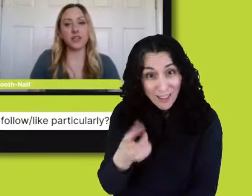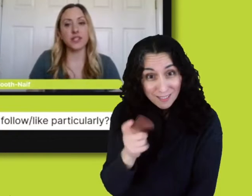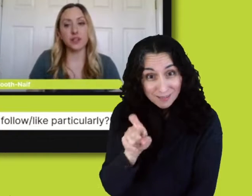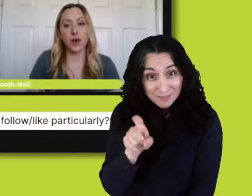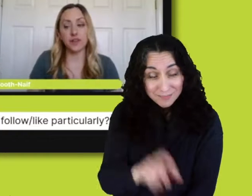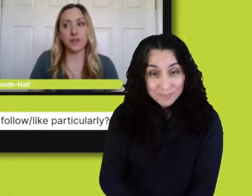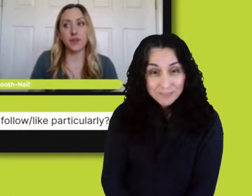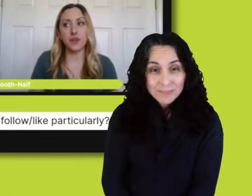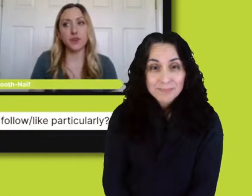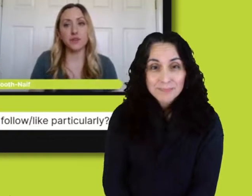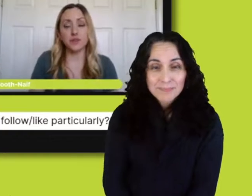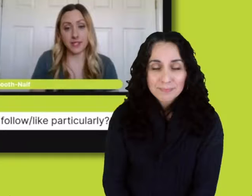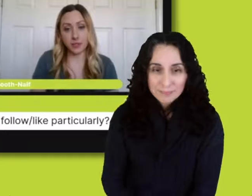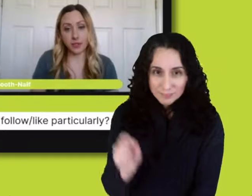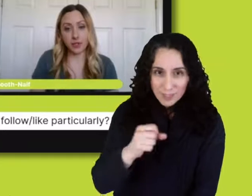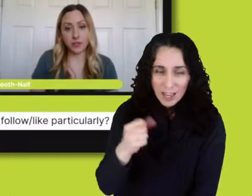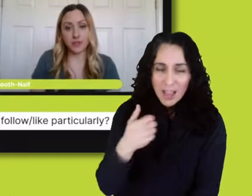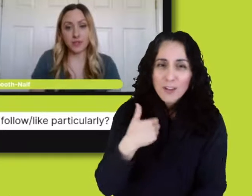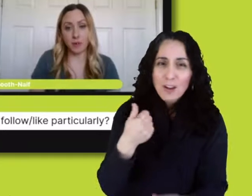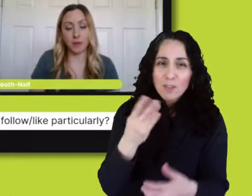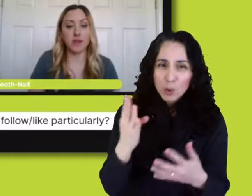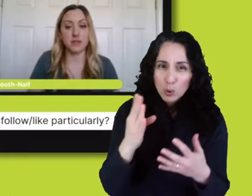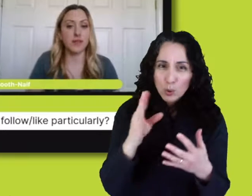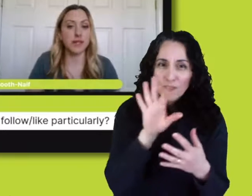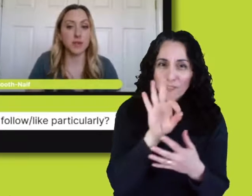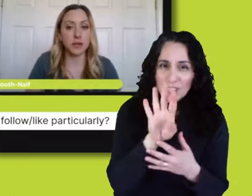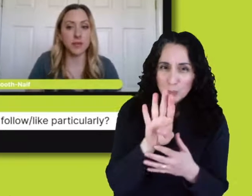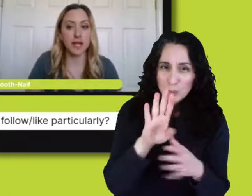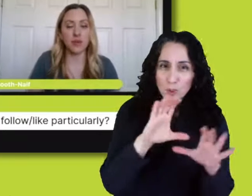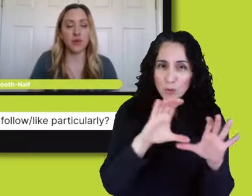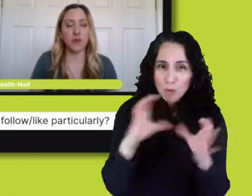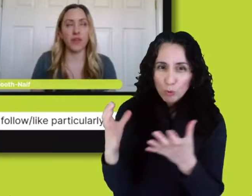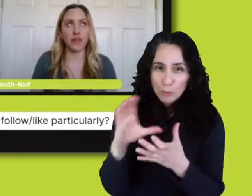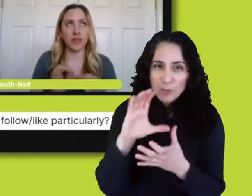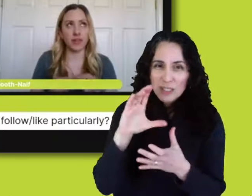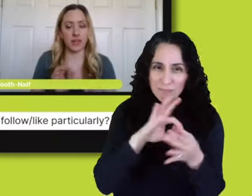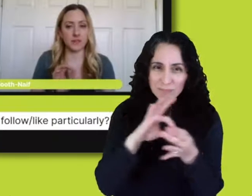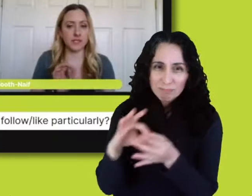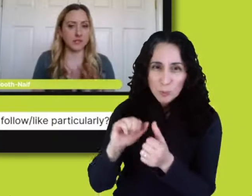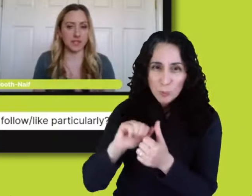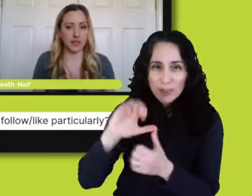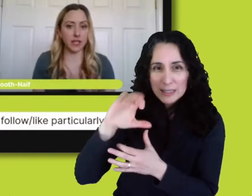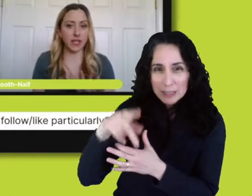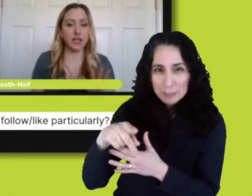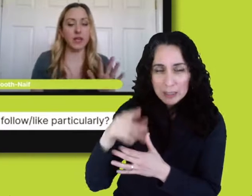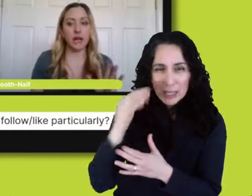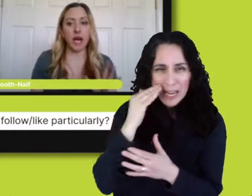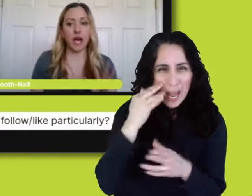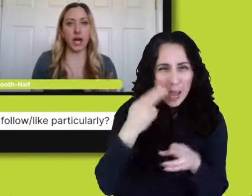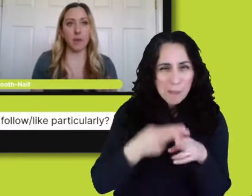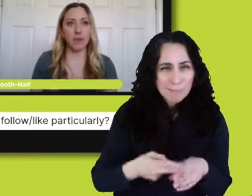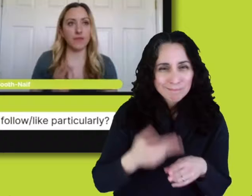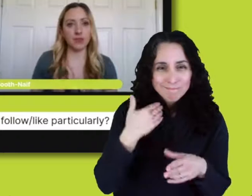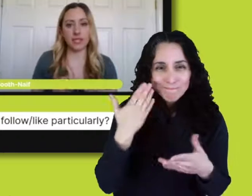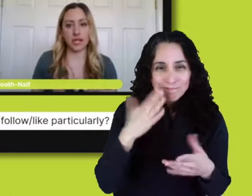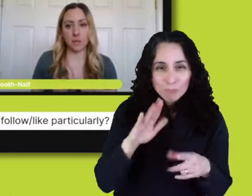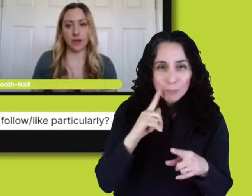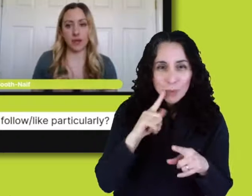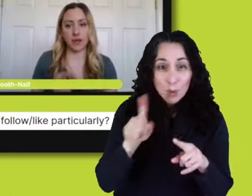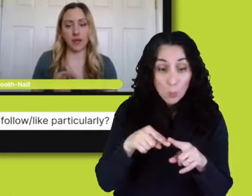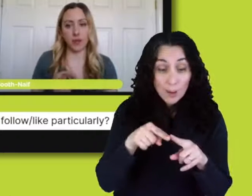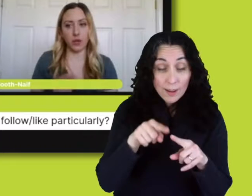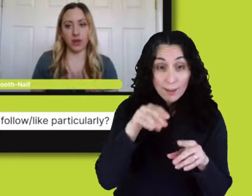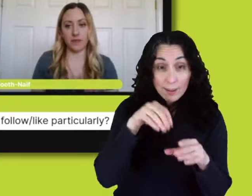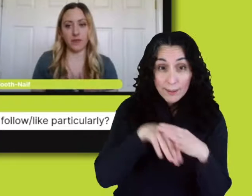There is quite a few Facebook groups, cerebral palsy Facebook groups. I don't know like the names specifically, but if you just